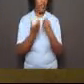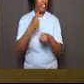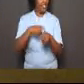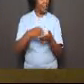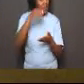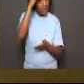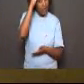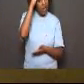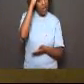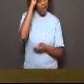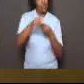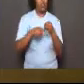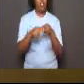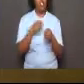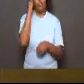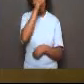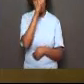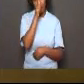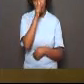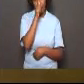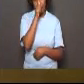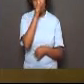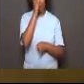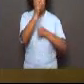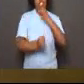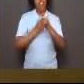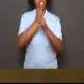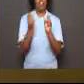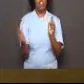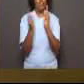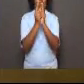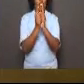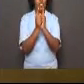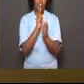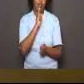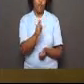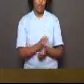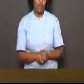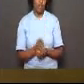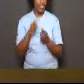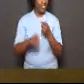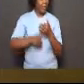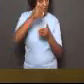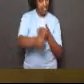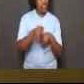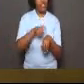lesson, we will learn about Ethiopia's international relations.